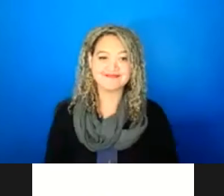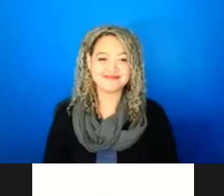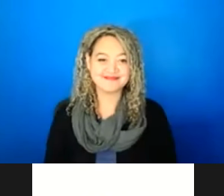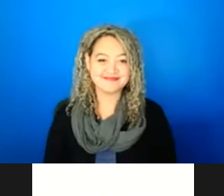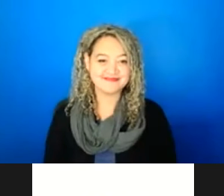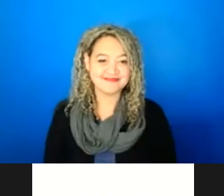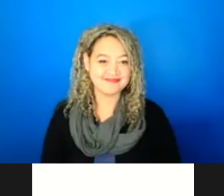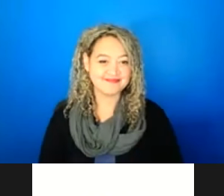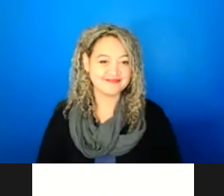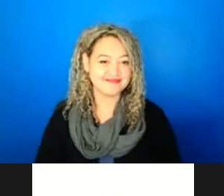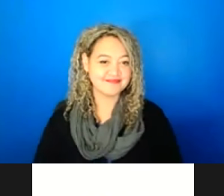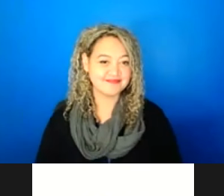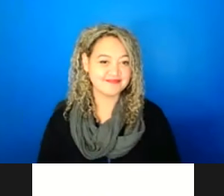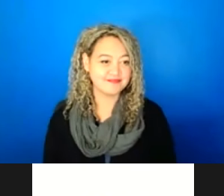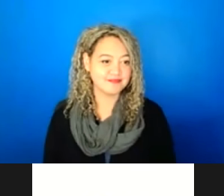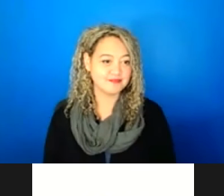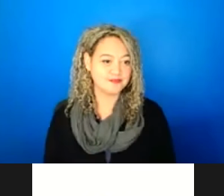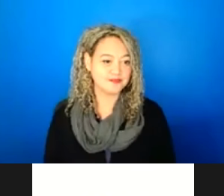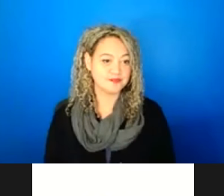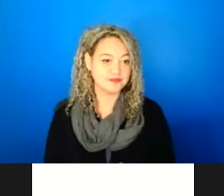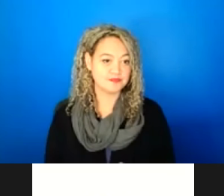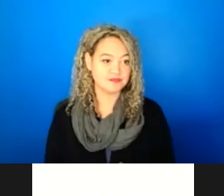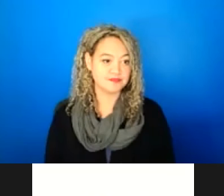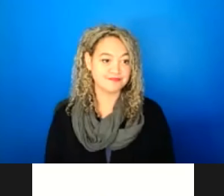for your question. Yulia.